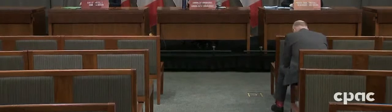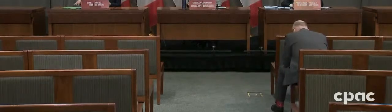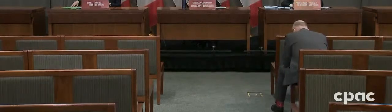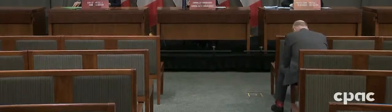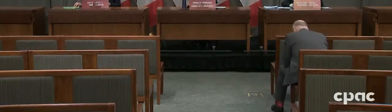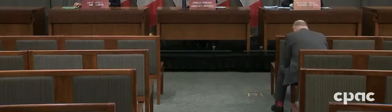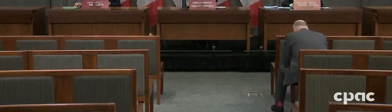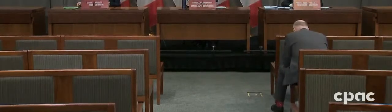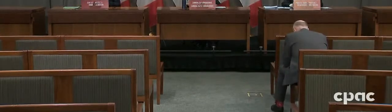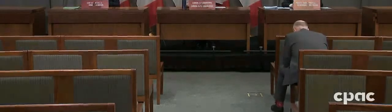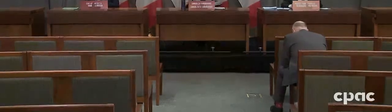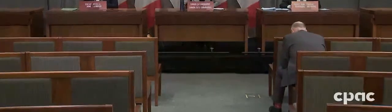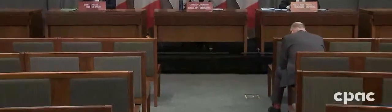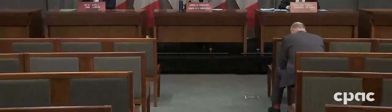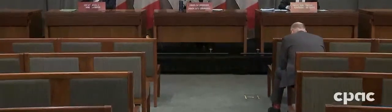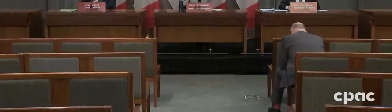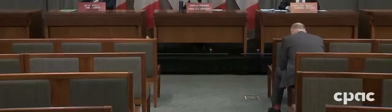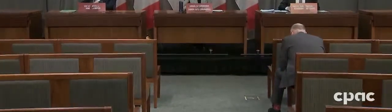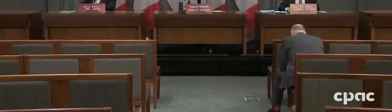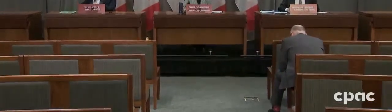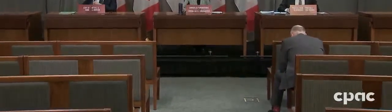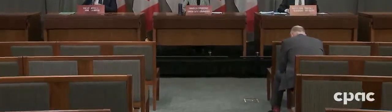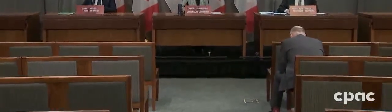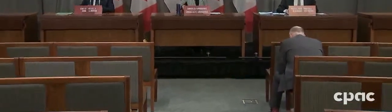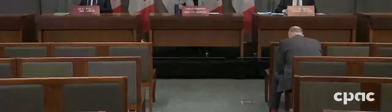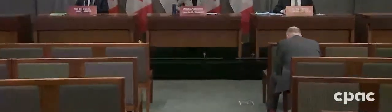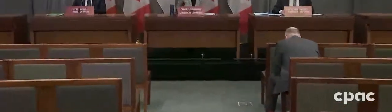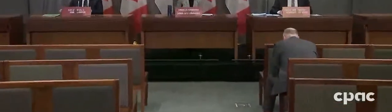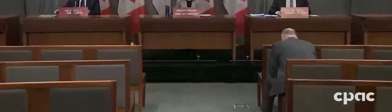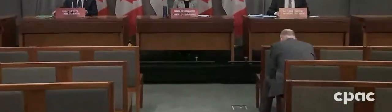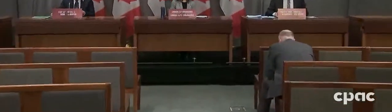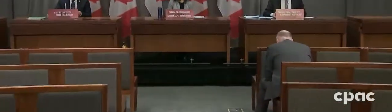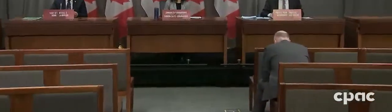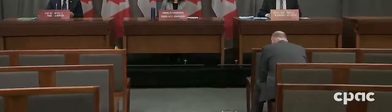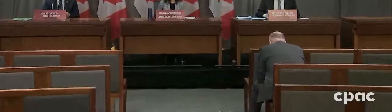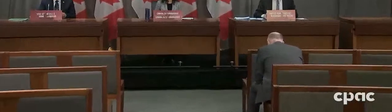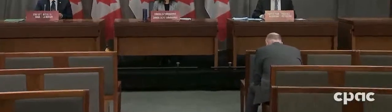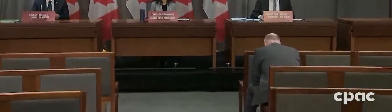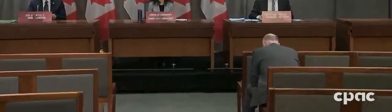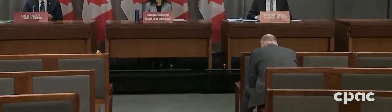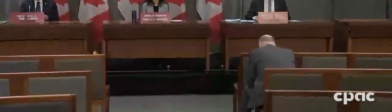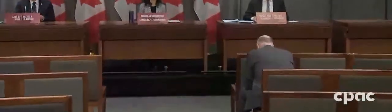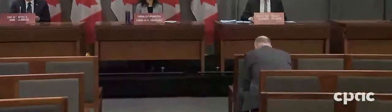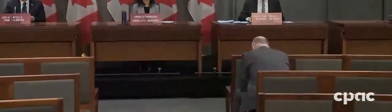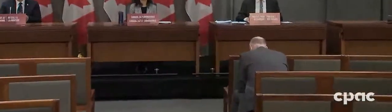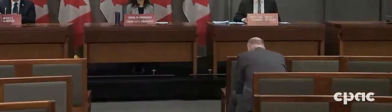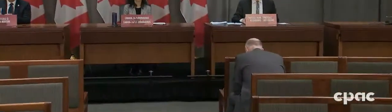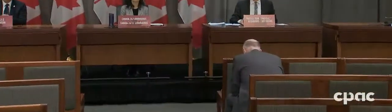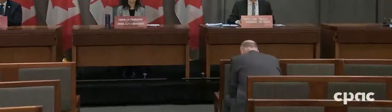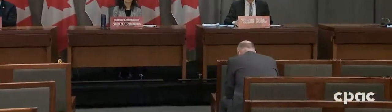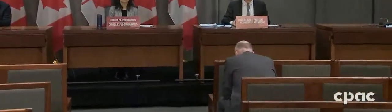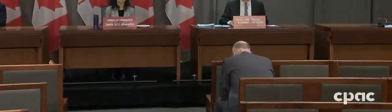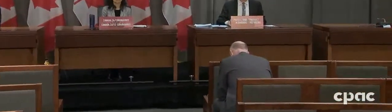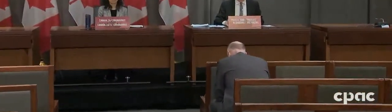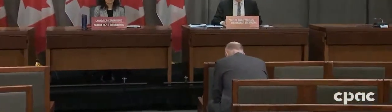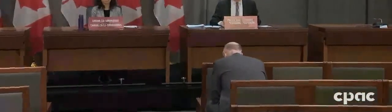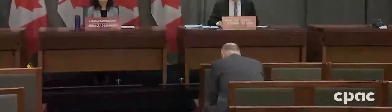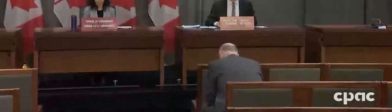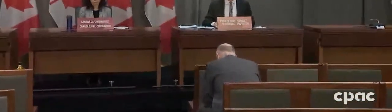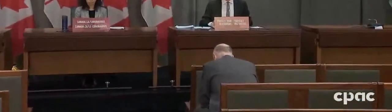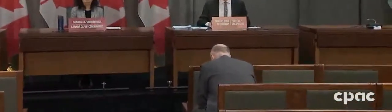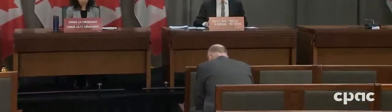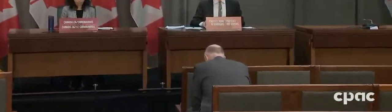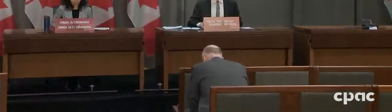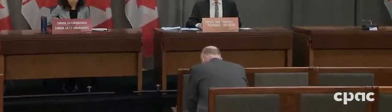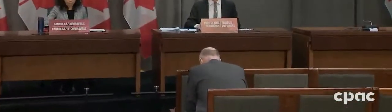Good morning. I'm Stephen Lucas, Deputy Minister of Health Canada. We are here to provide an update on where we are and where Canada